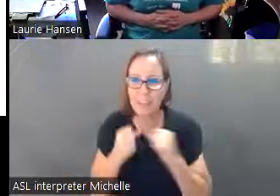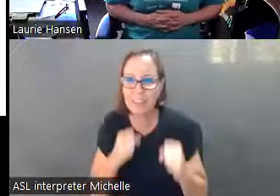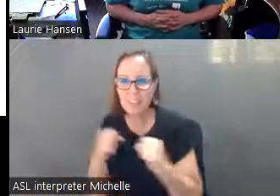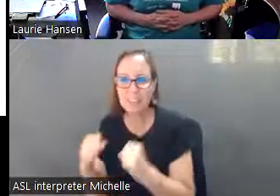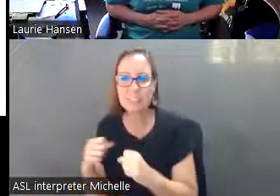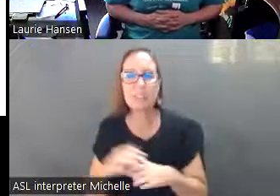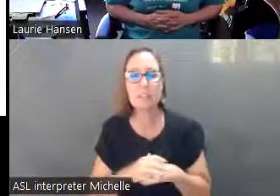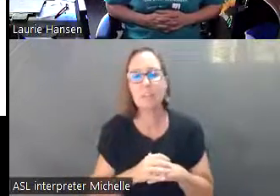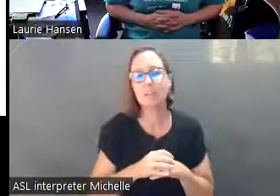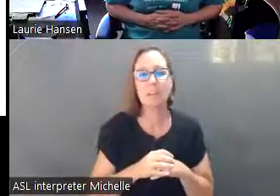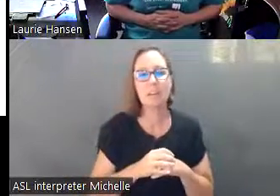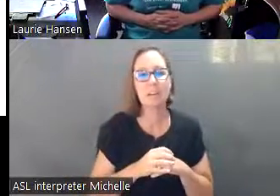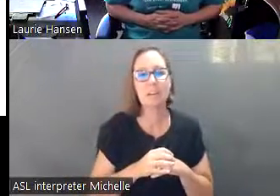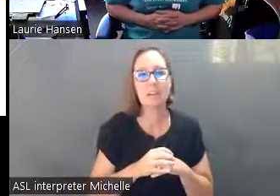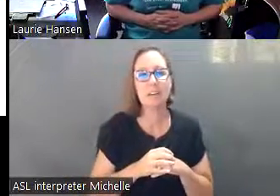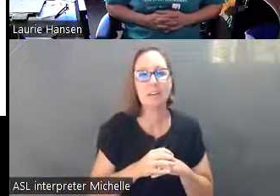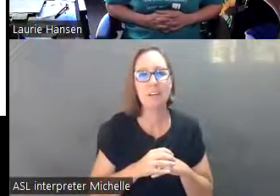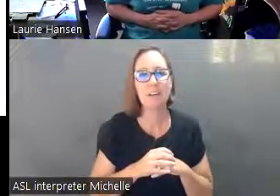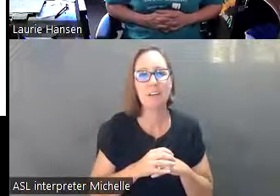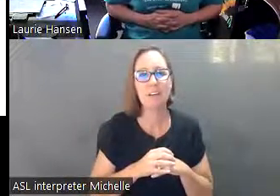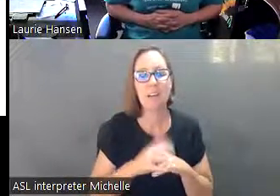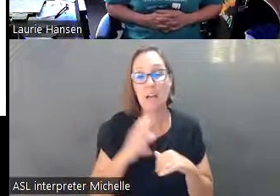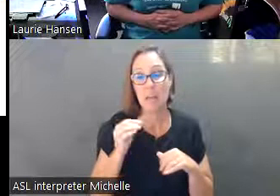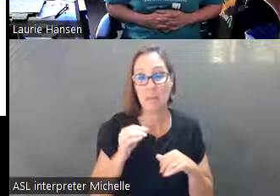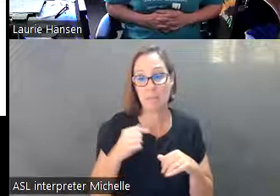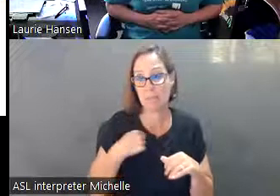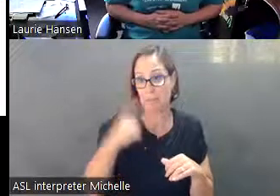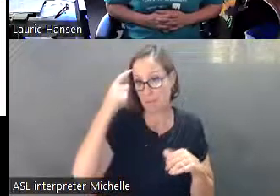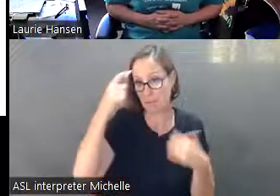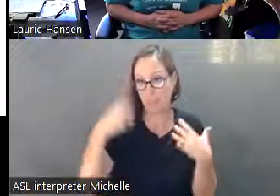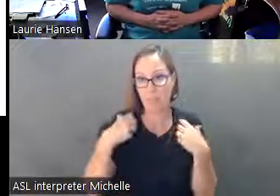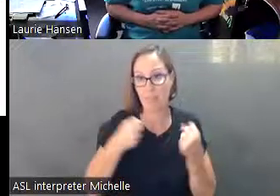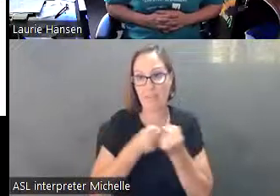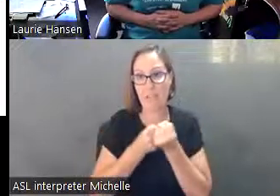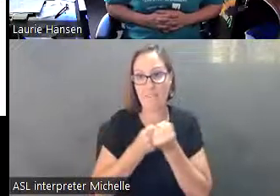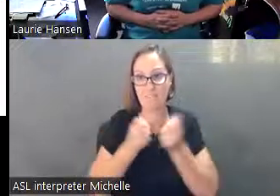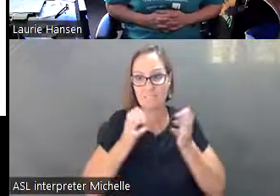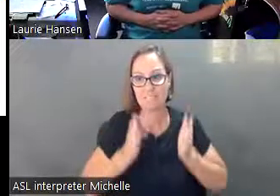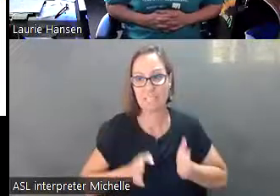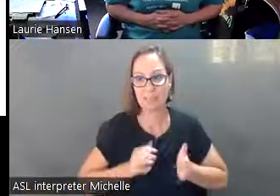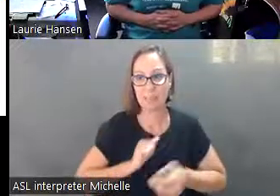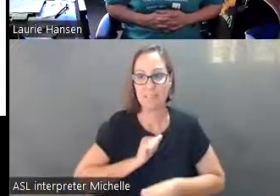and even and I also am a mental health advocate, so I'm